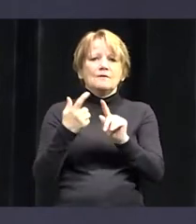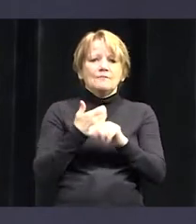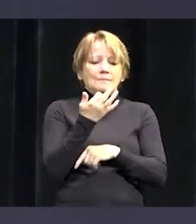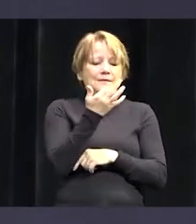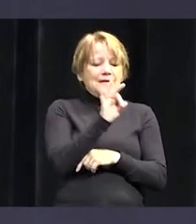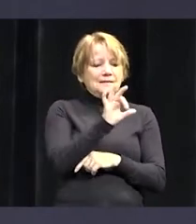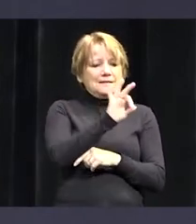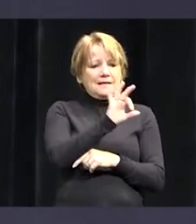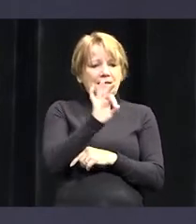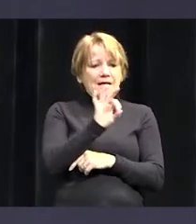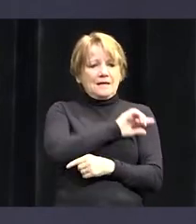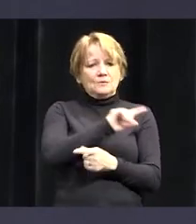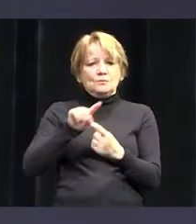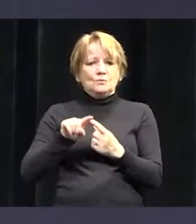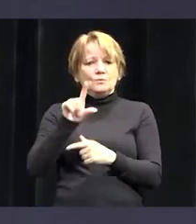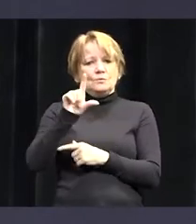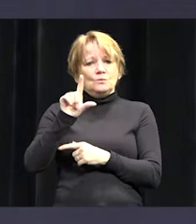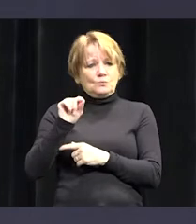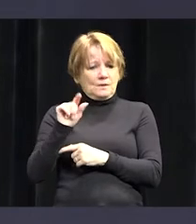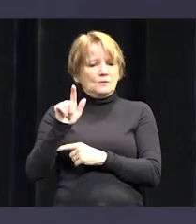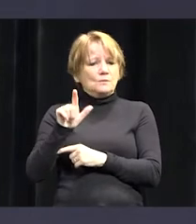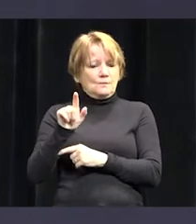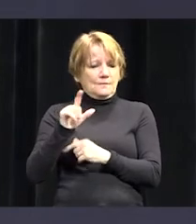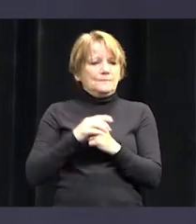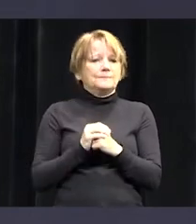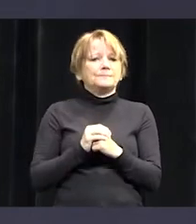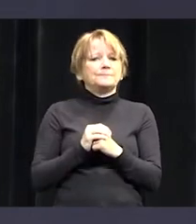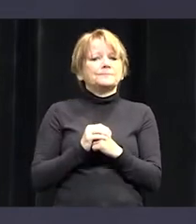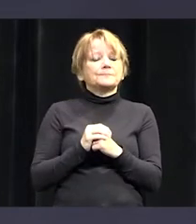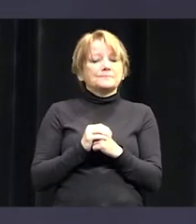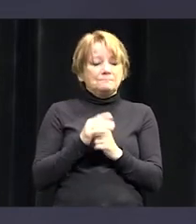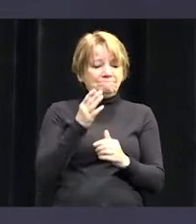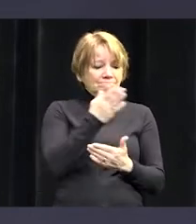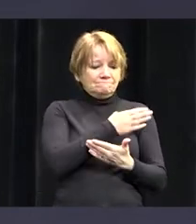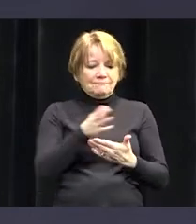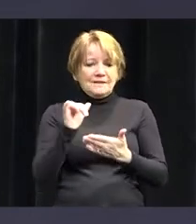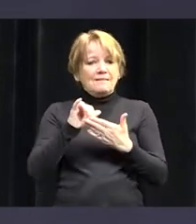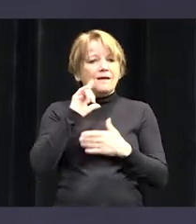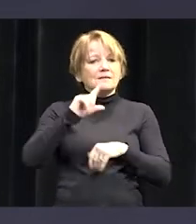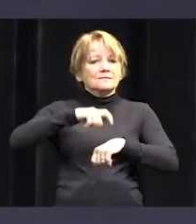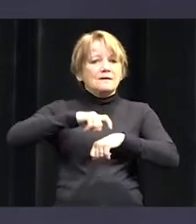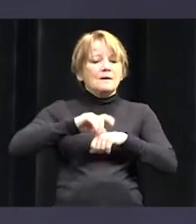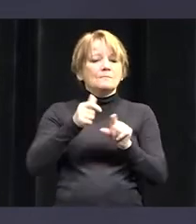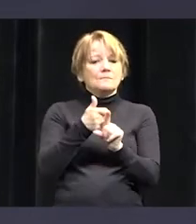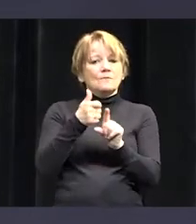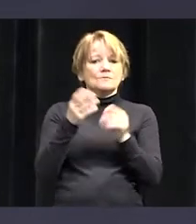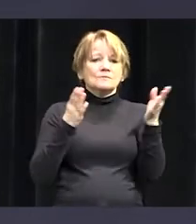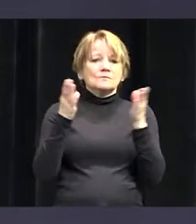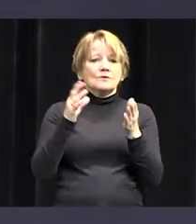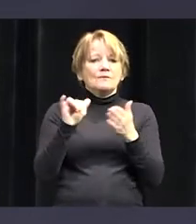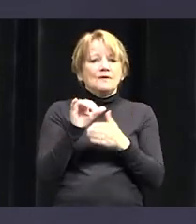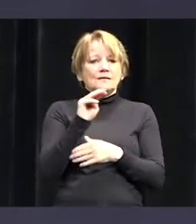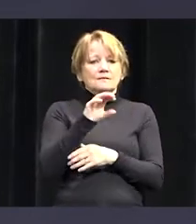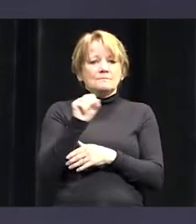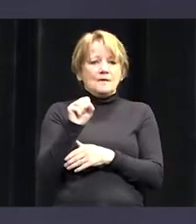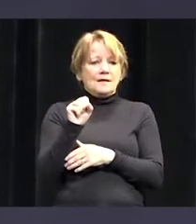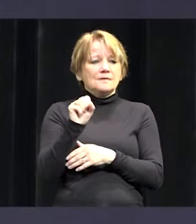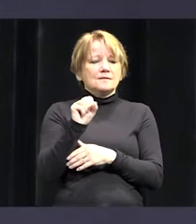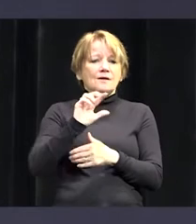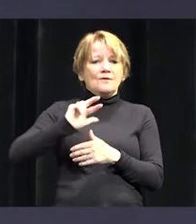from 1999 to 2021 during that time she also served as